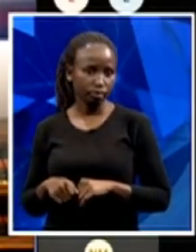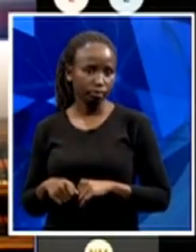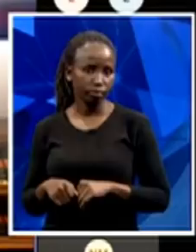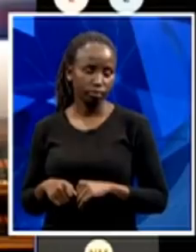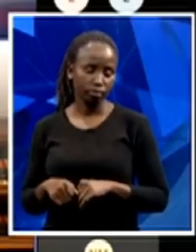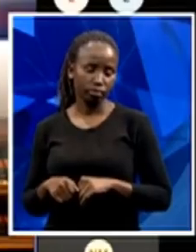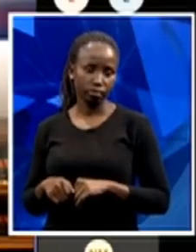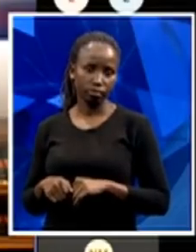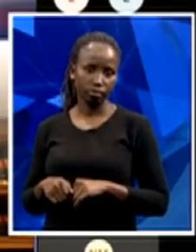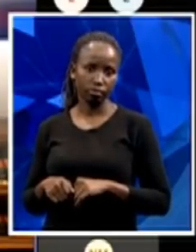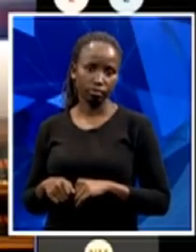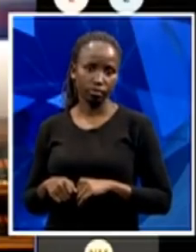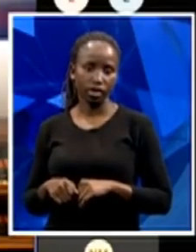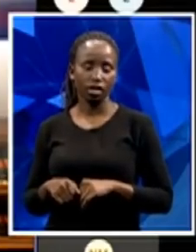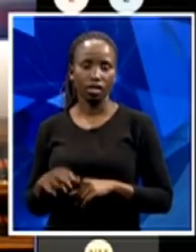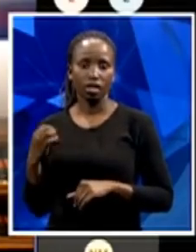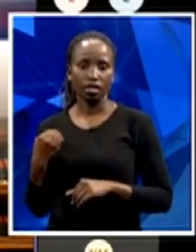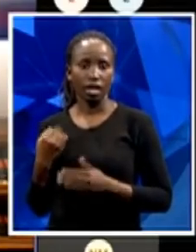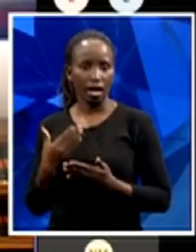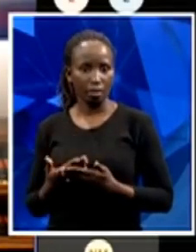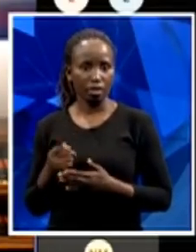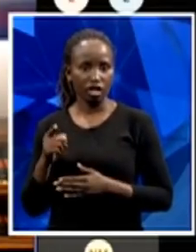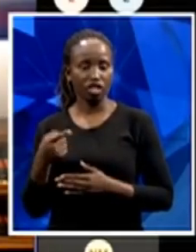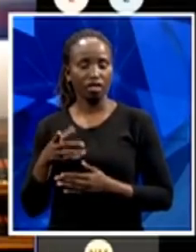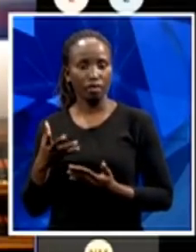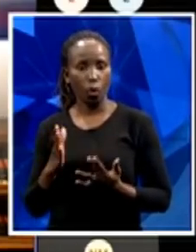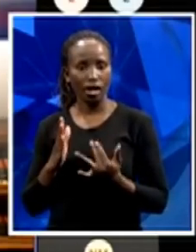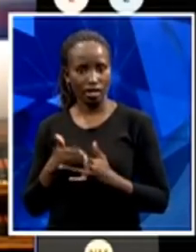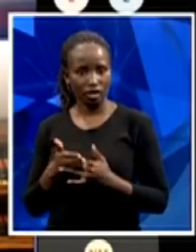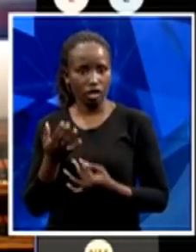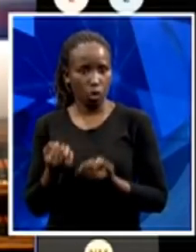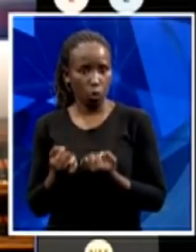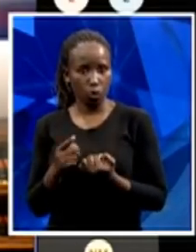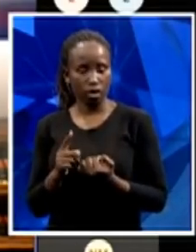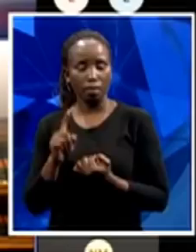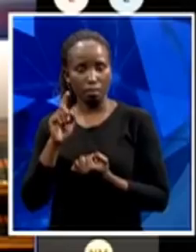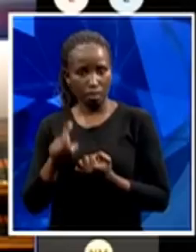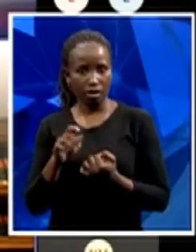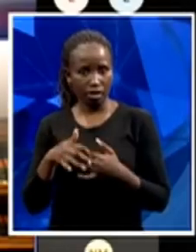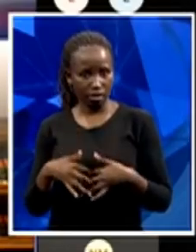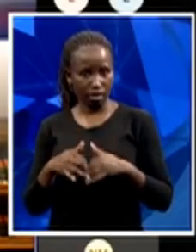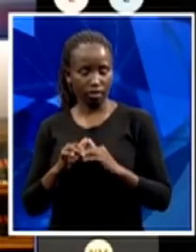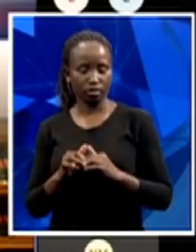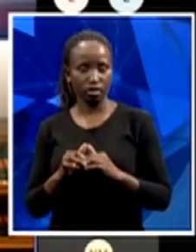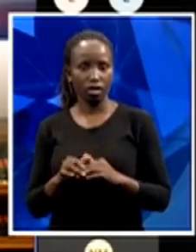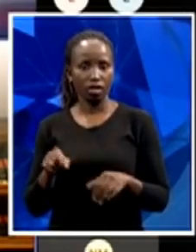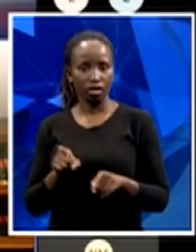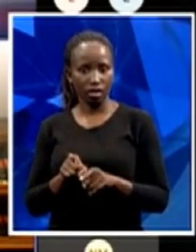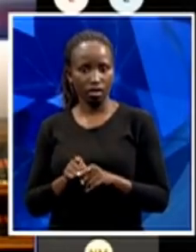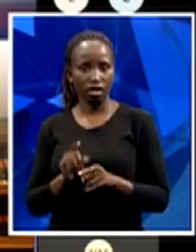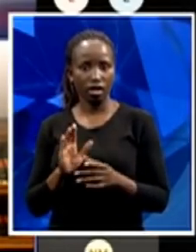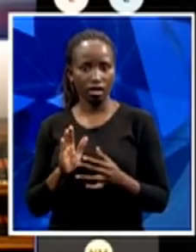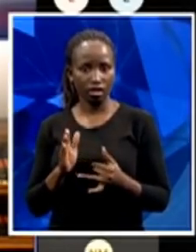applications for intervention all have to establish that the interventions are indeed urgent. I